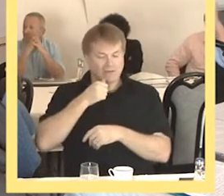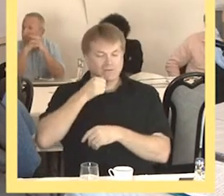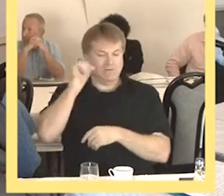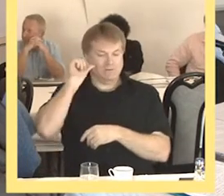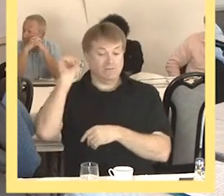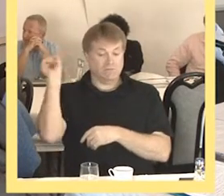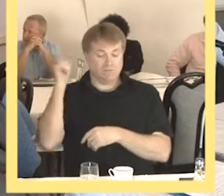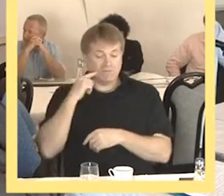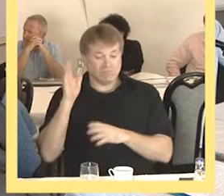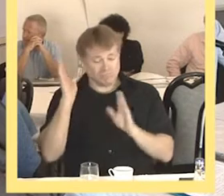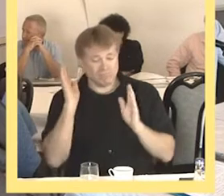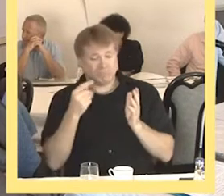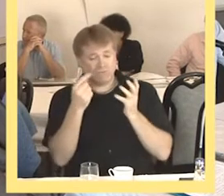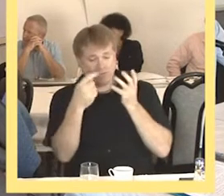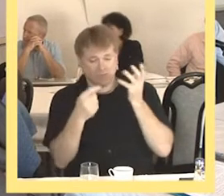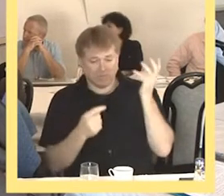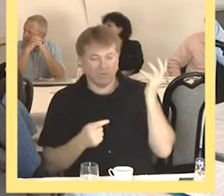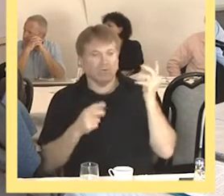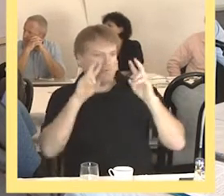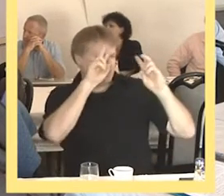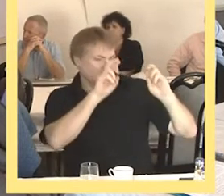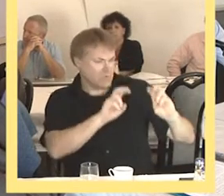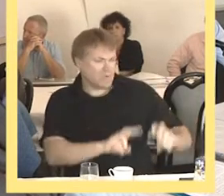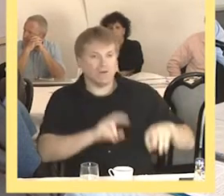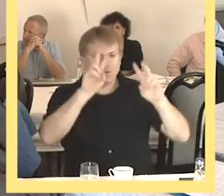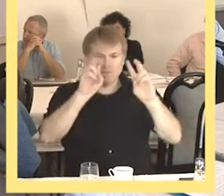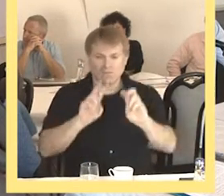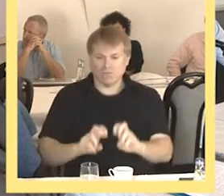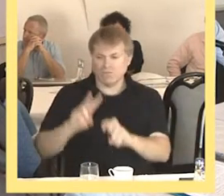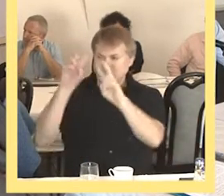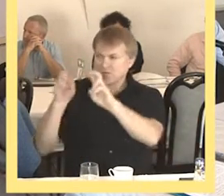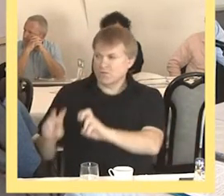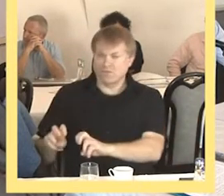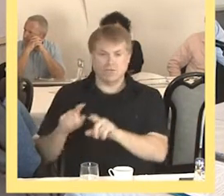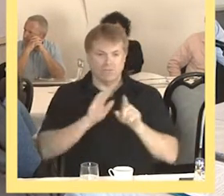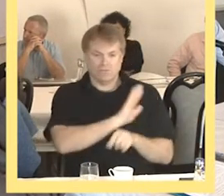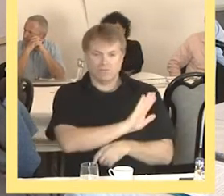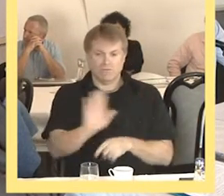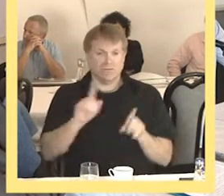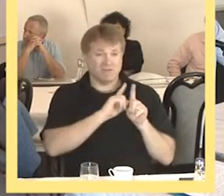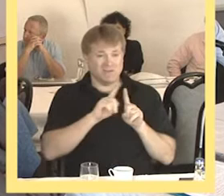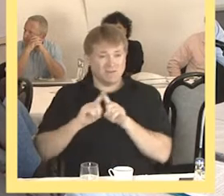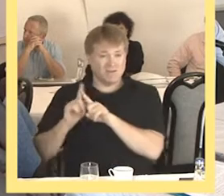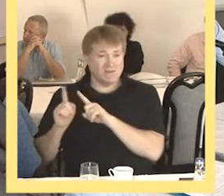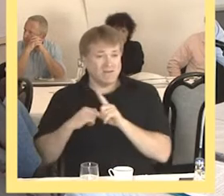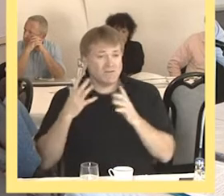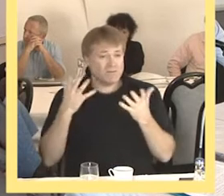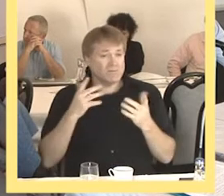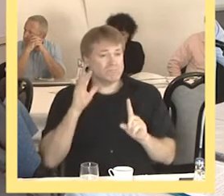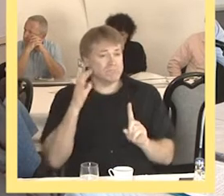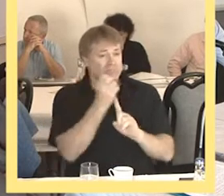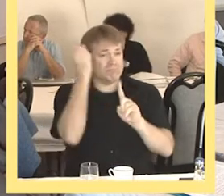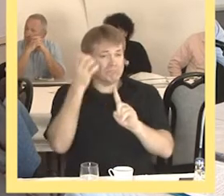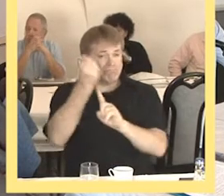to find interesting, new, good work, well-working solutions to